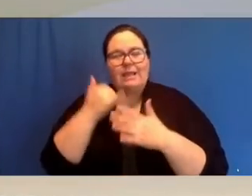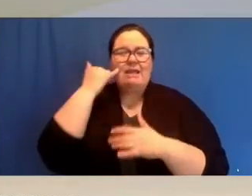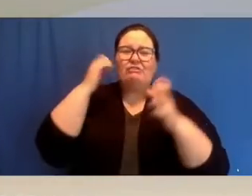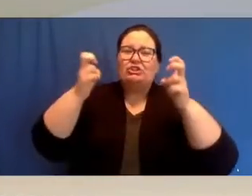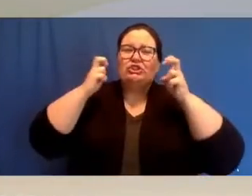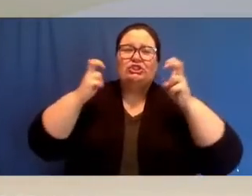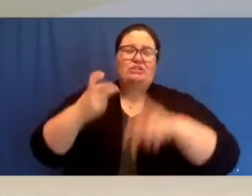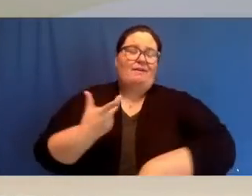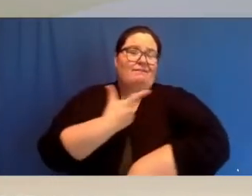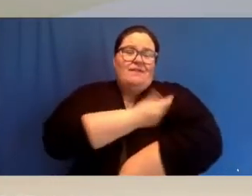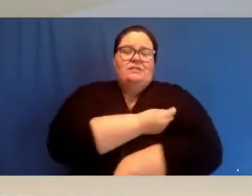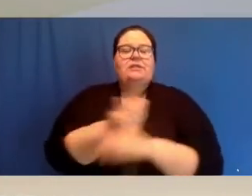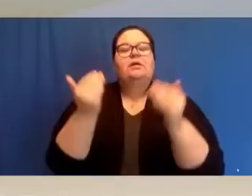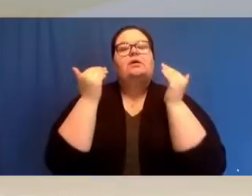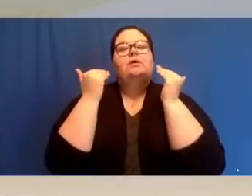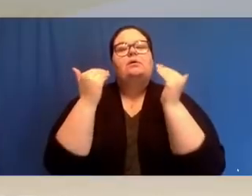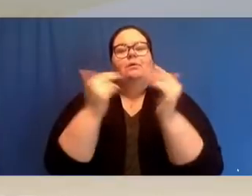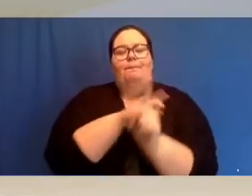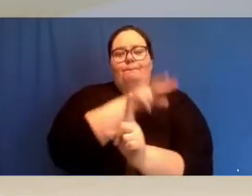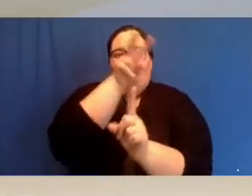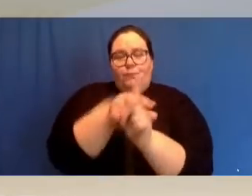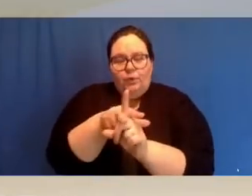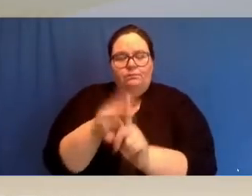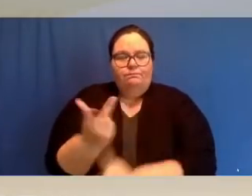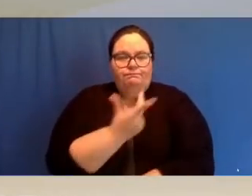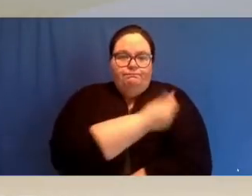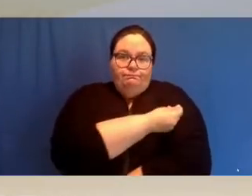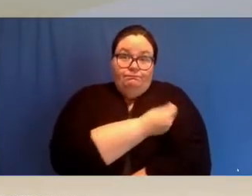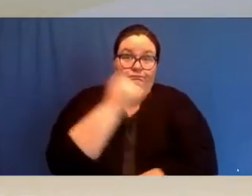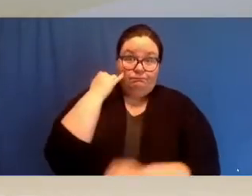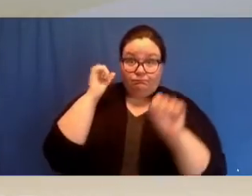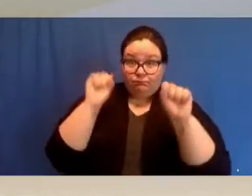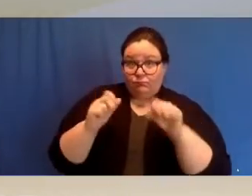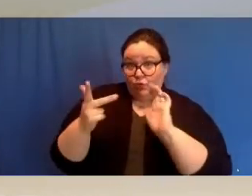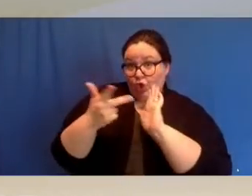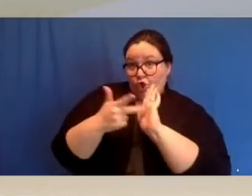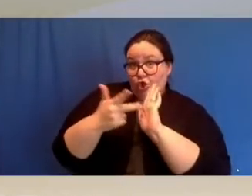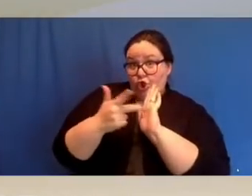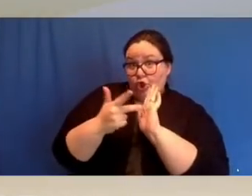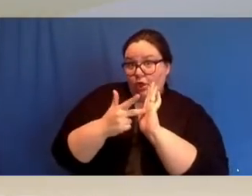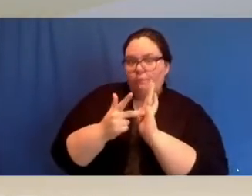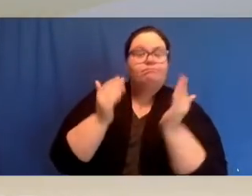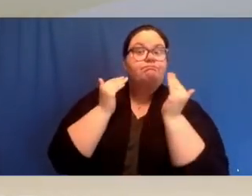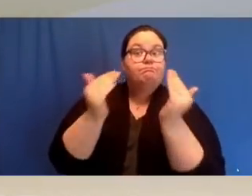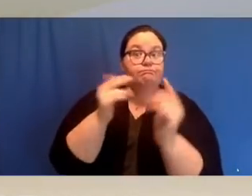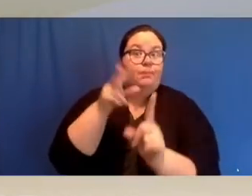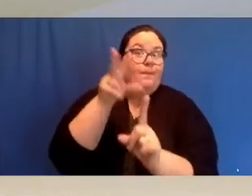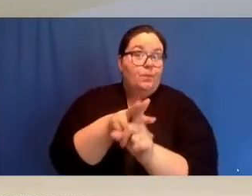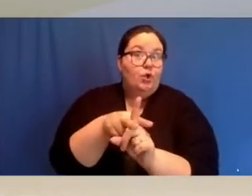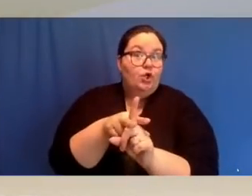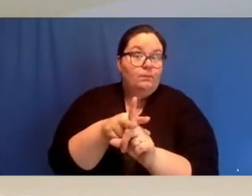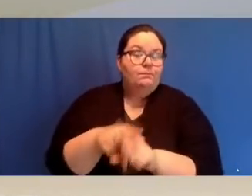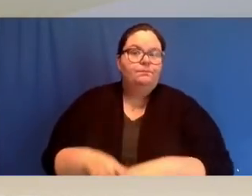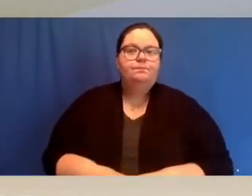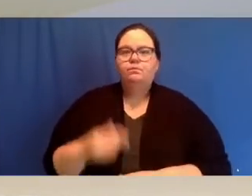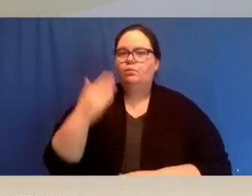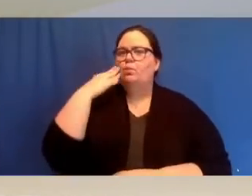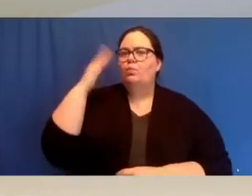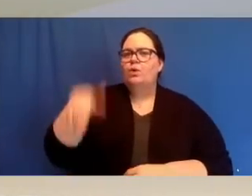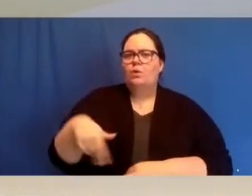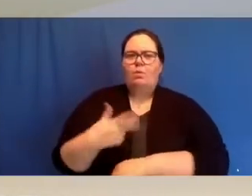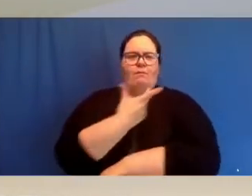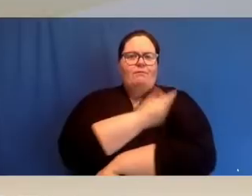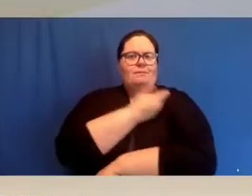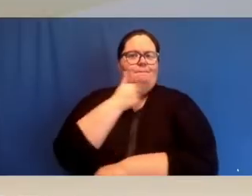gotten vaccinated, please do so. If you're eligible for a booster shot, please get it. We know that vaccinations are the